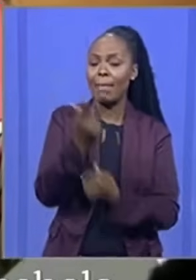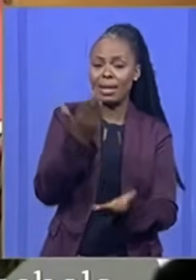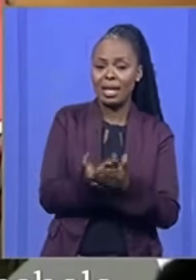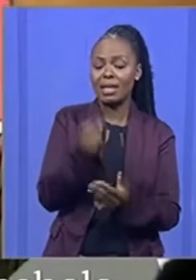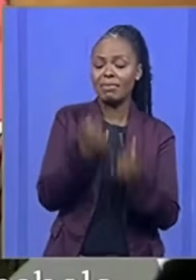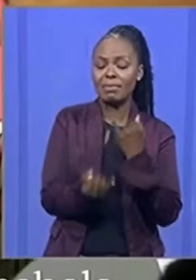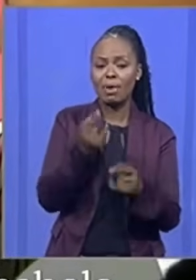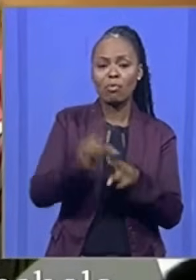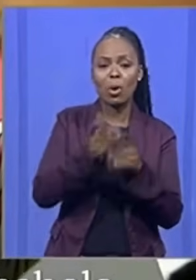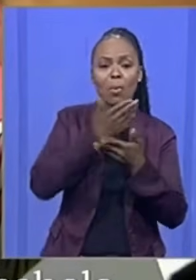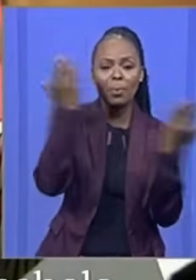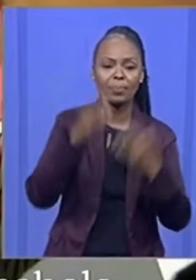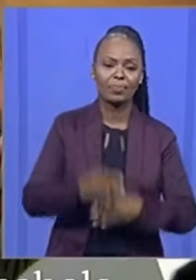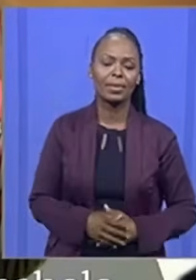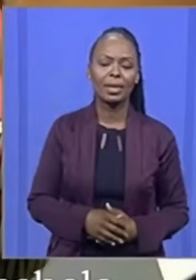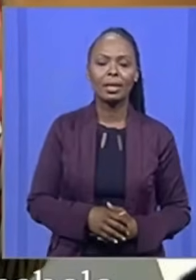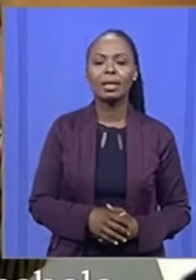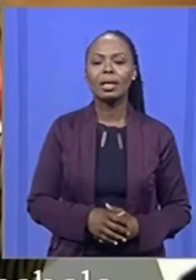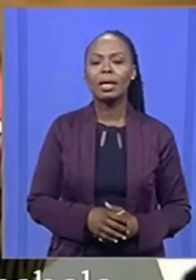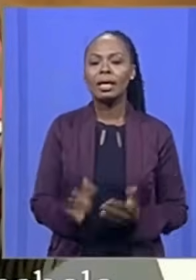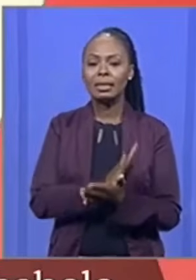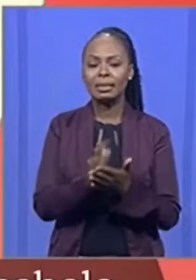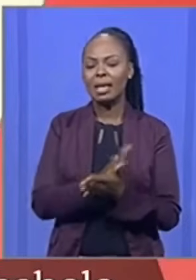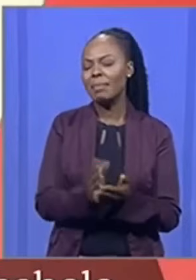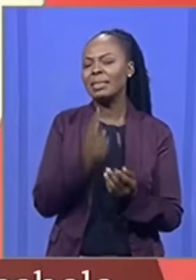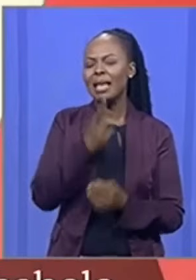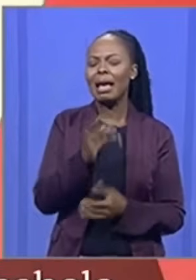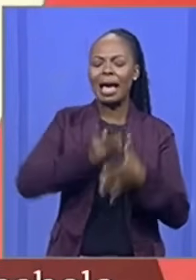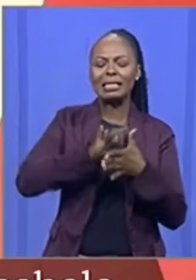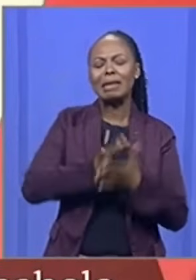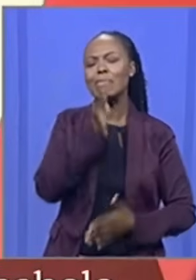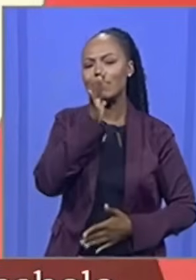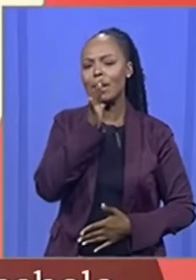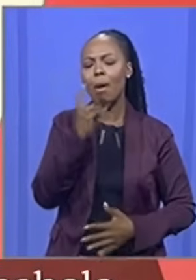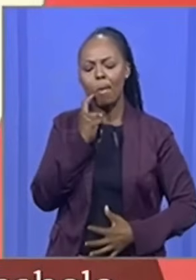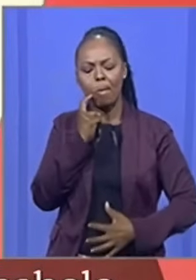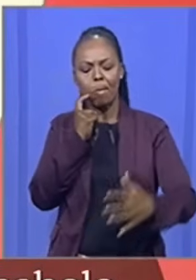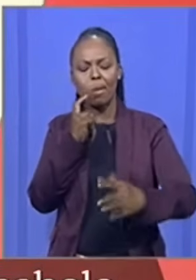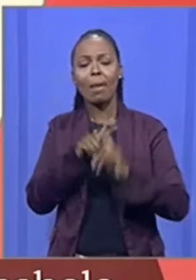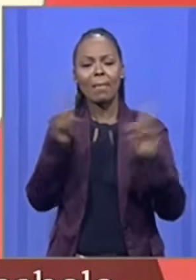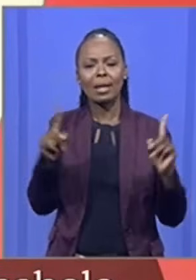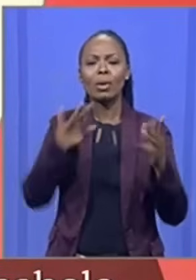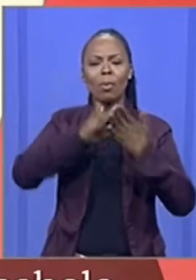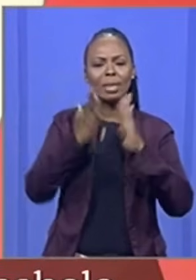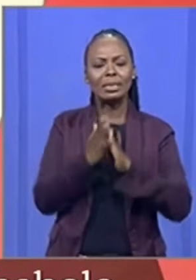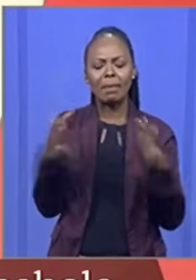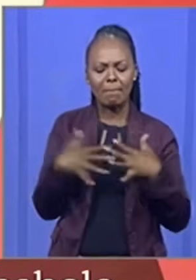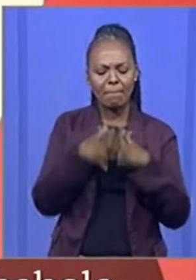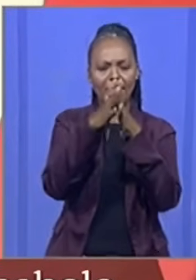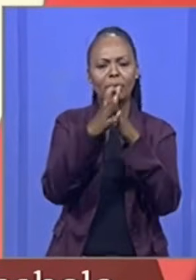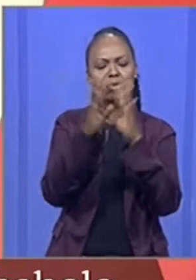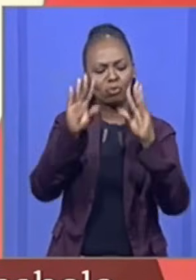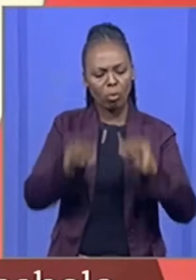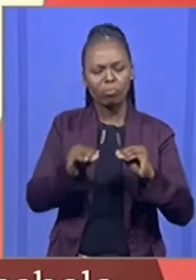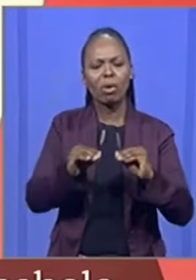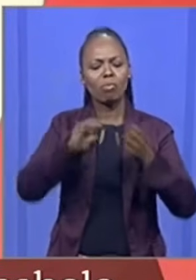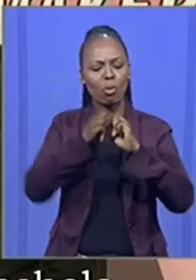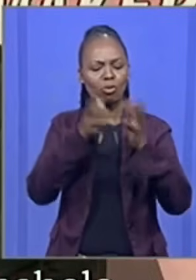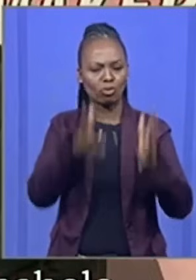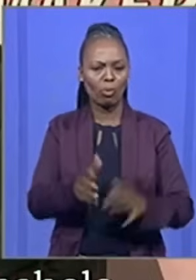ditsala go na le mabaka a tlholang gore bana ba ime ba santse ba le bannye fela ke maikarabelo a setšhaba go fedisa bothata boo.